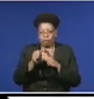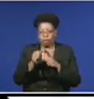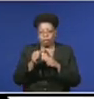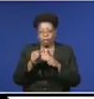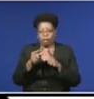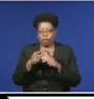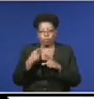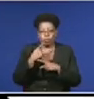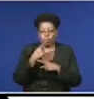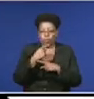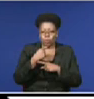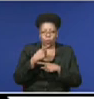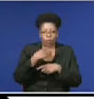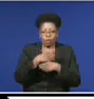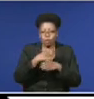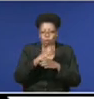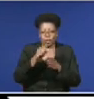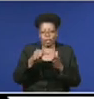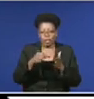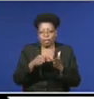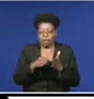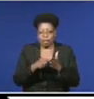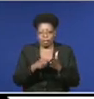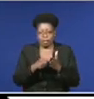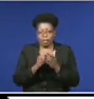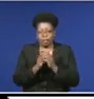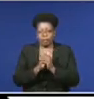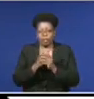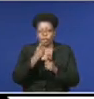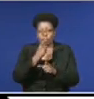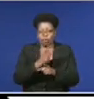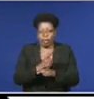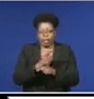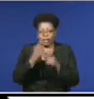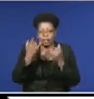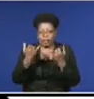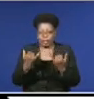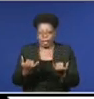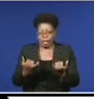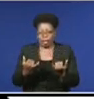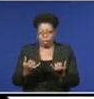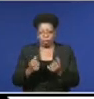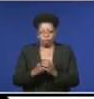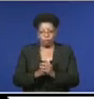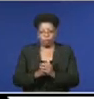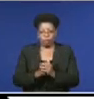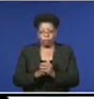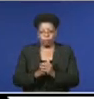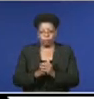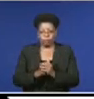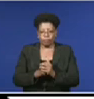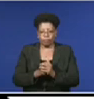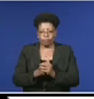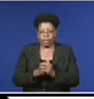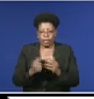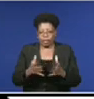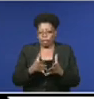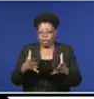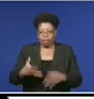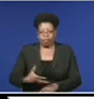who may have ever caused this. Right now, there's a lot of